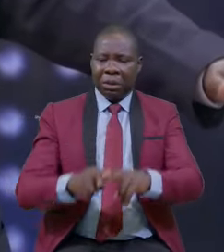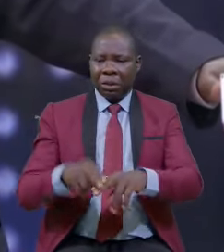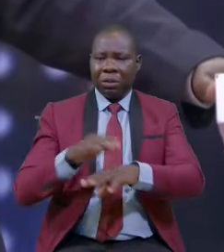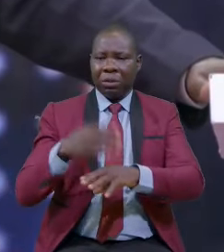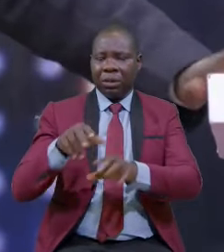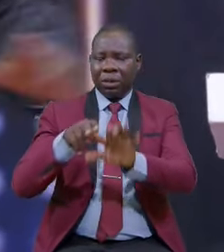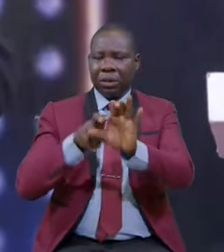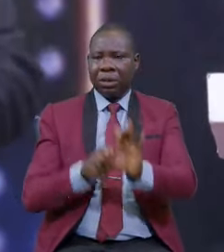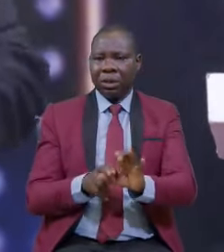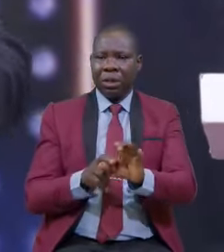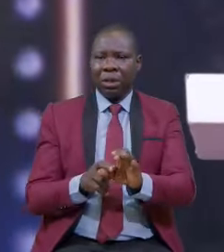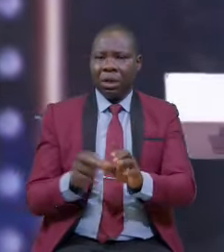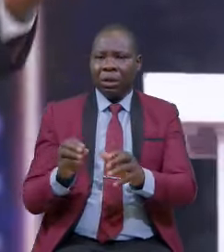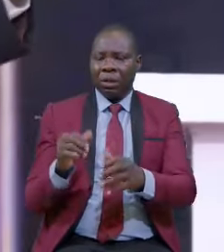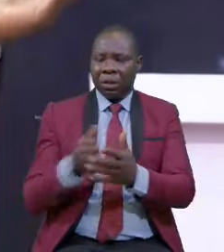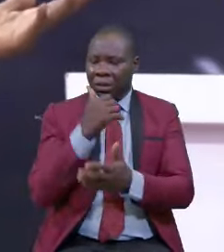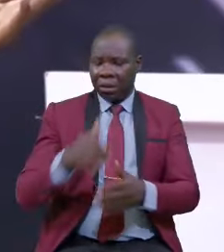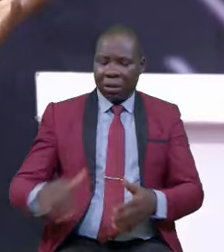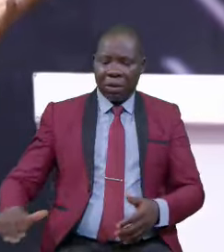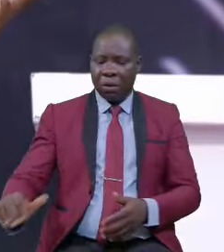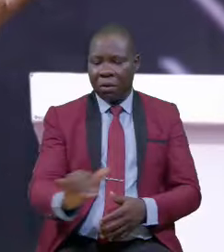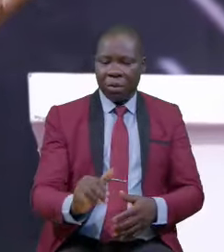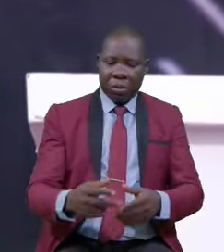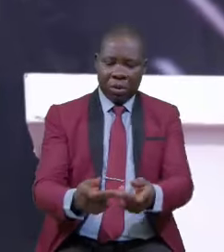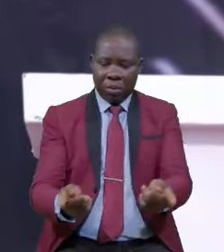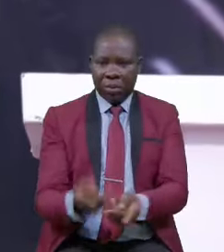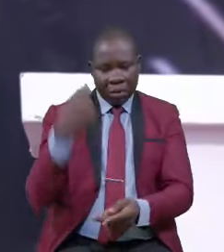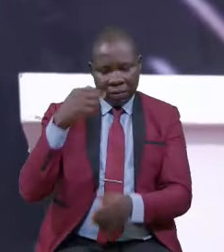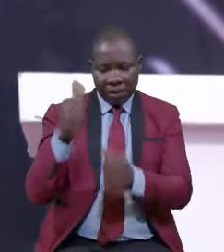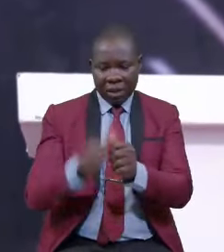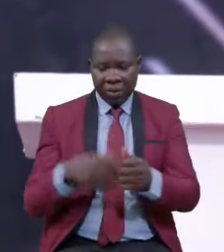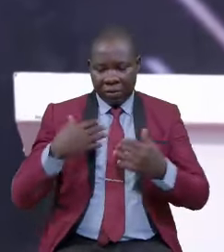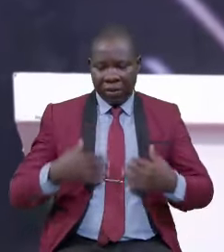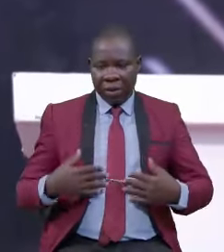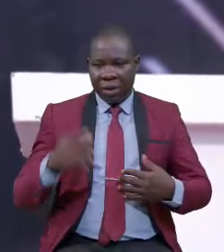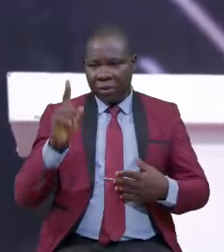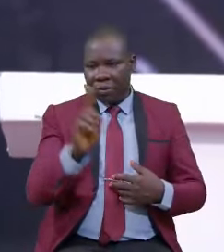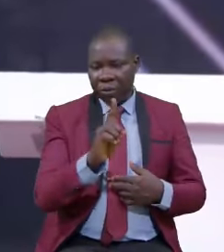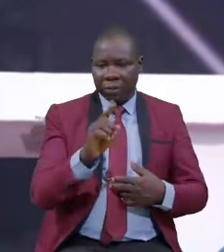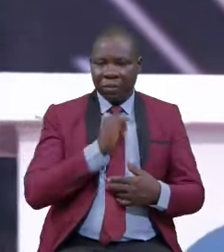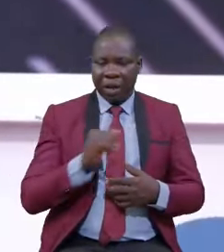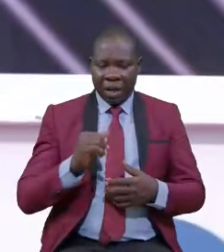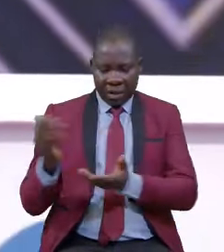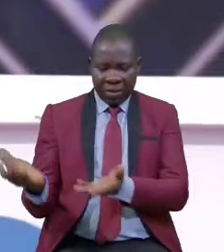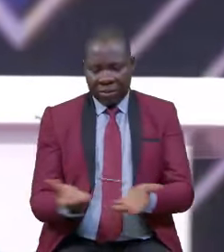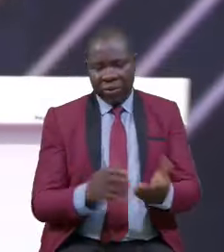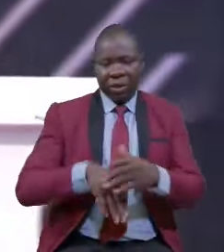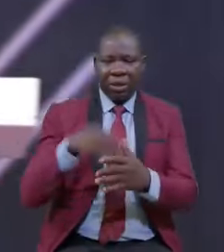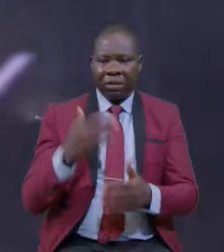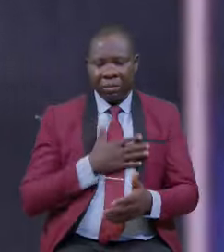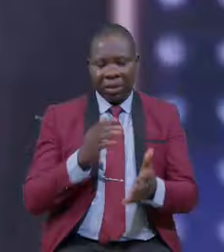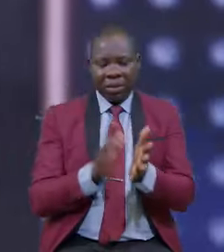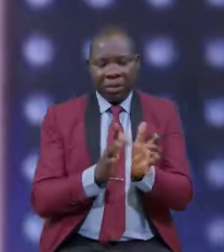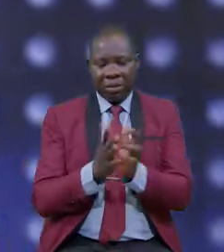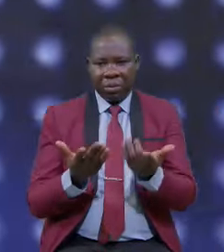for everybody. And so I brought out my Bible. And people are going and coming, people are going. I need to have the